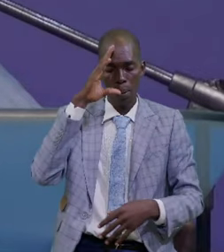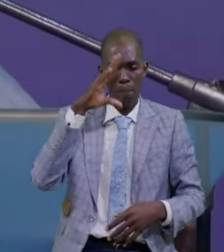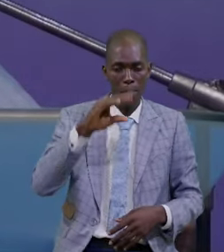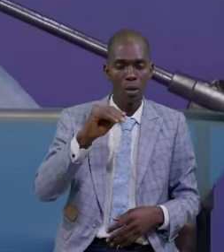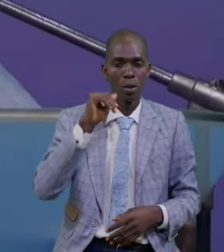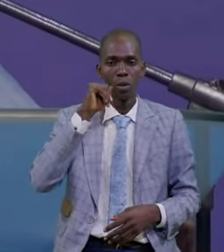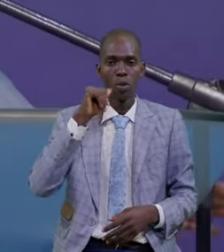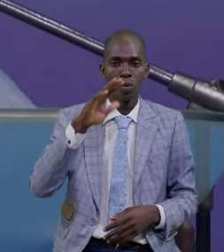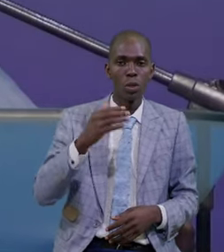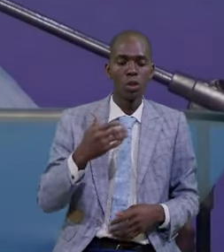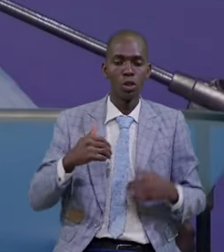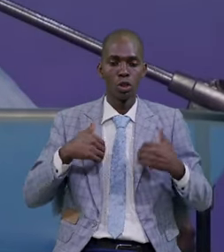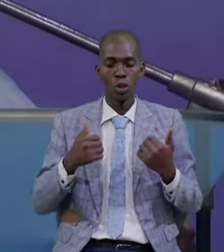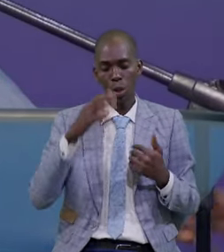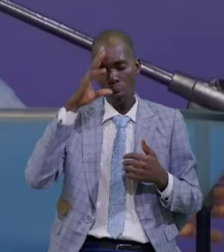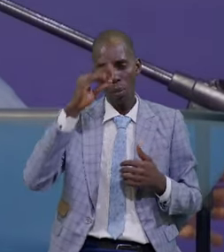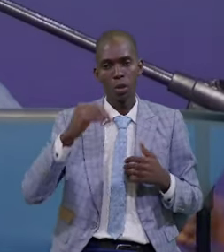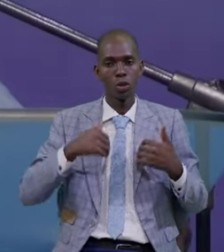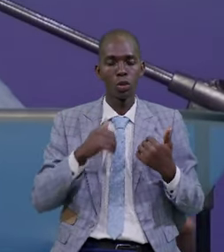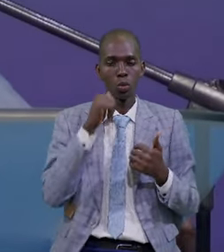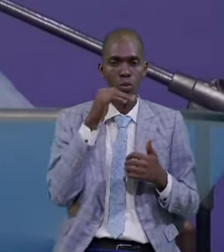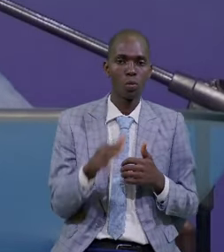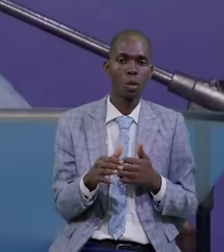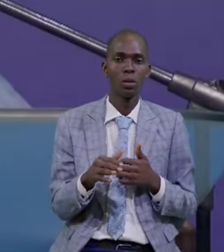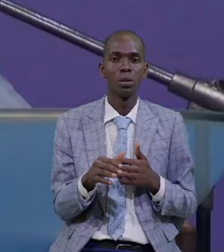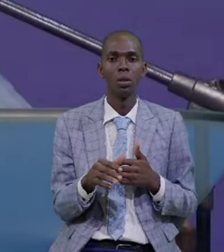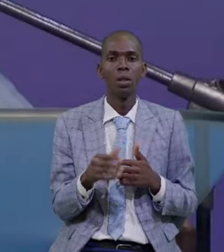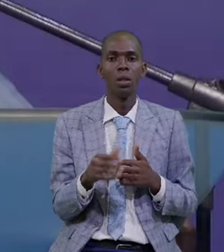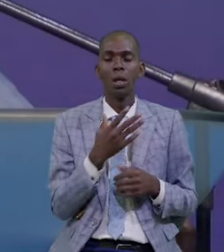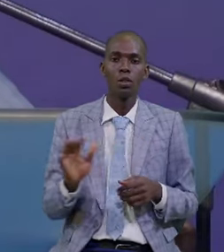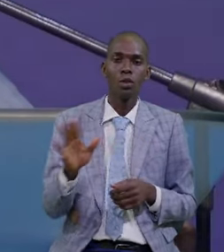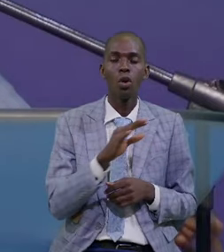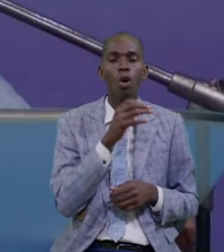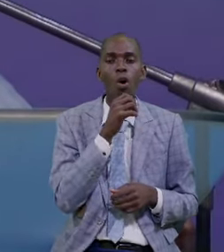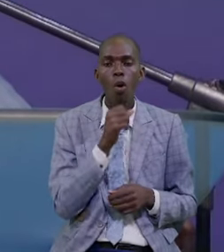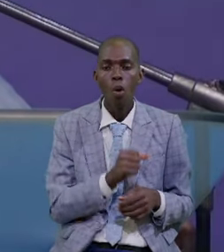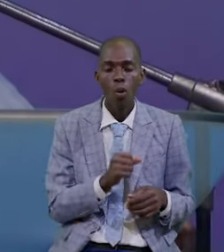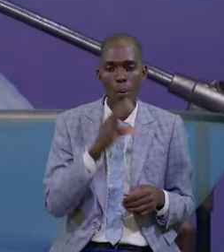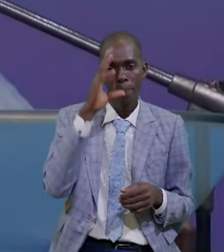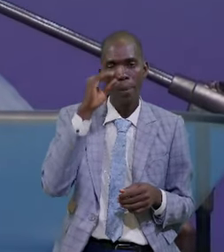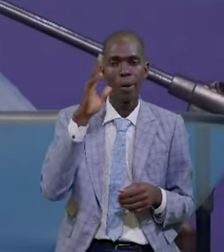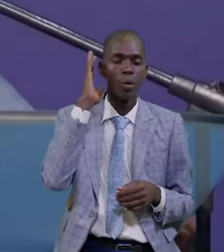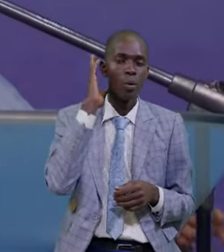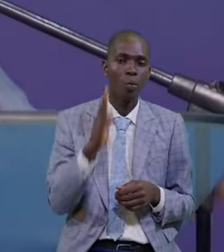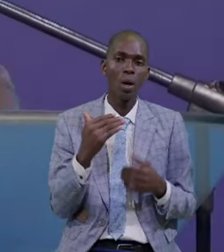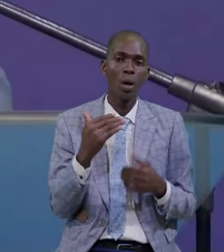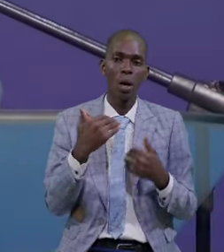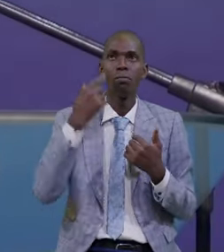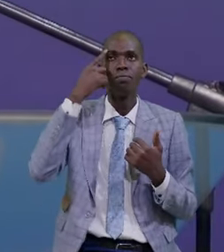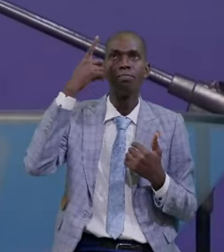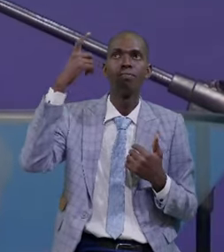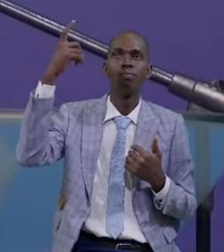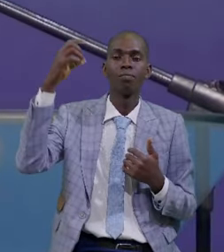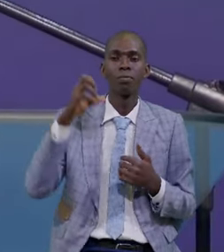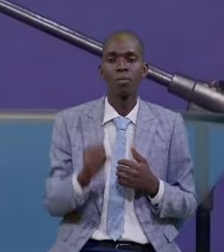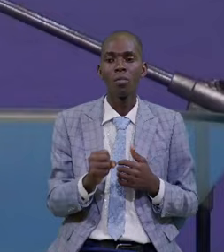men, young women to do. And your old men shall dream dreams. It's not